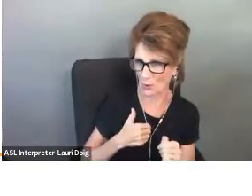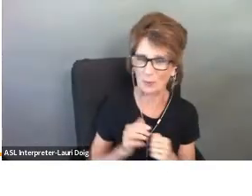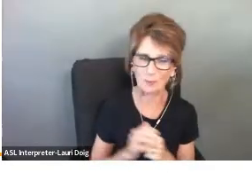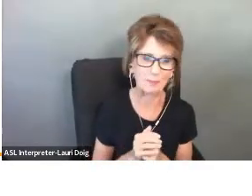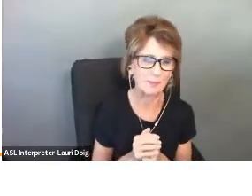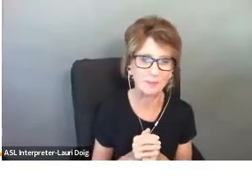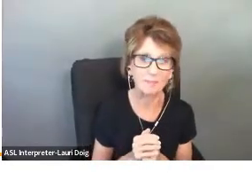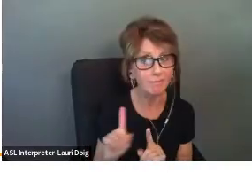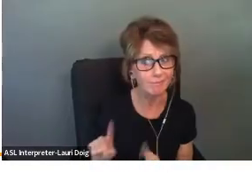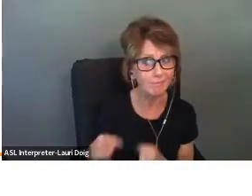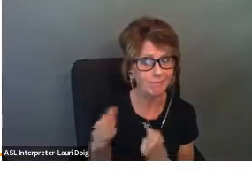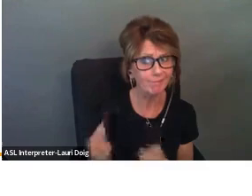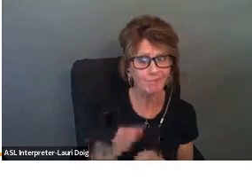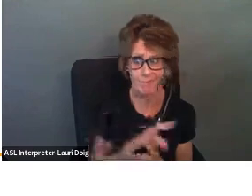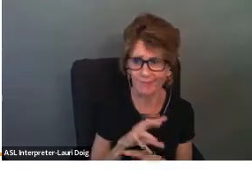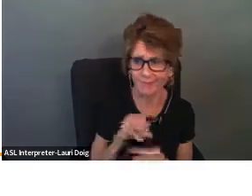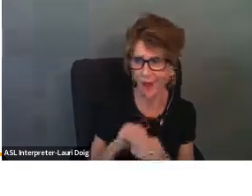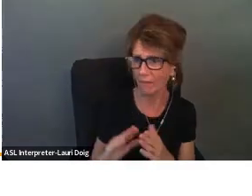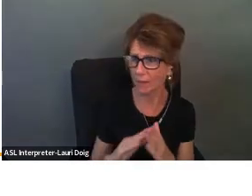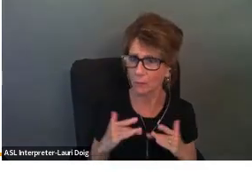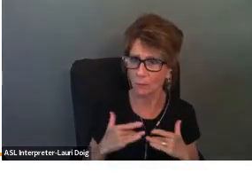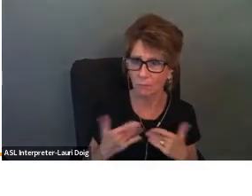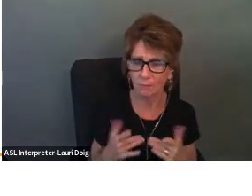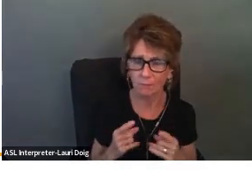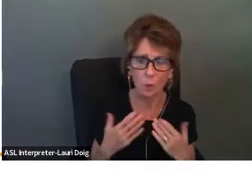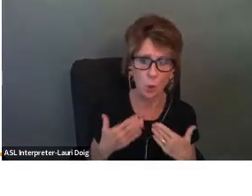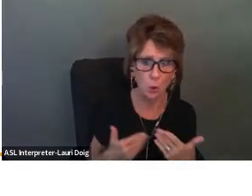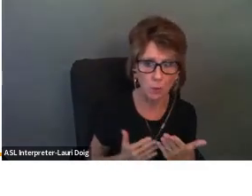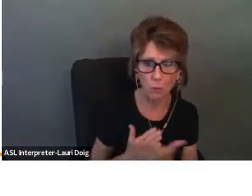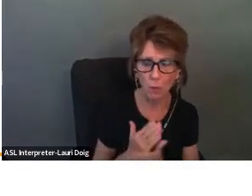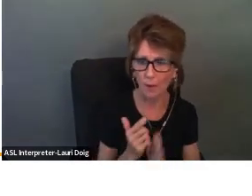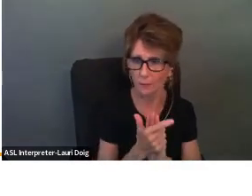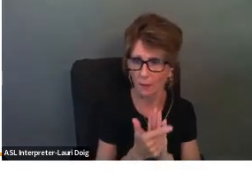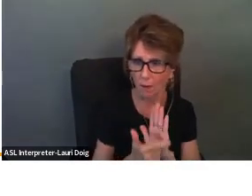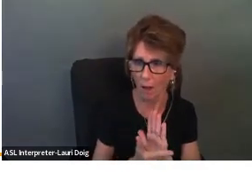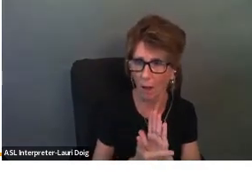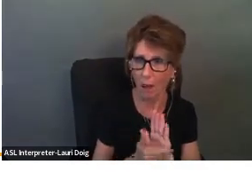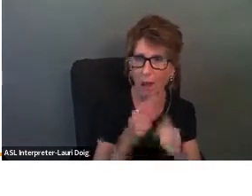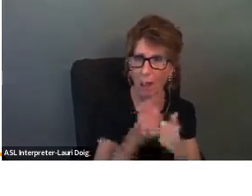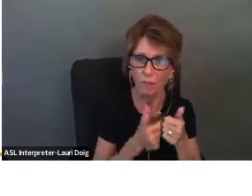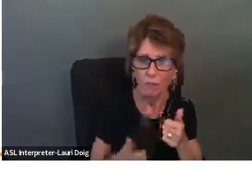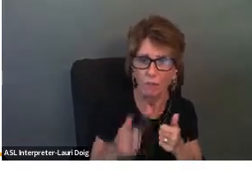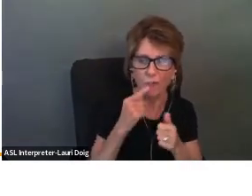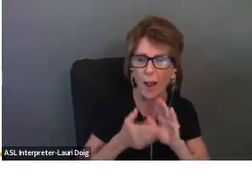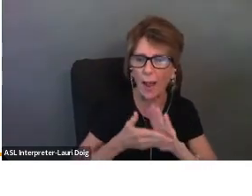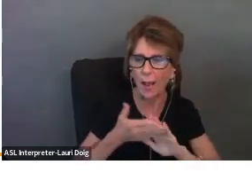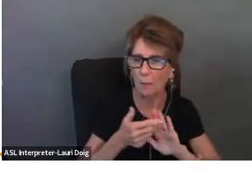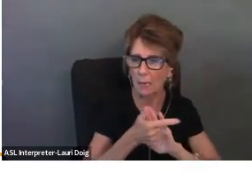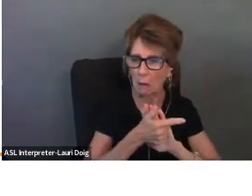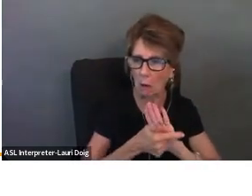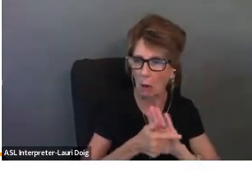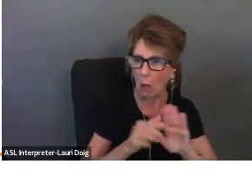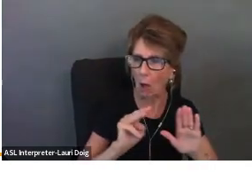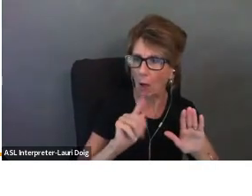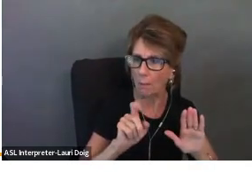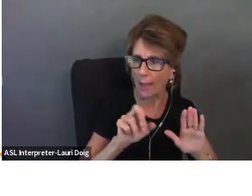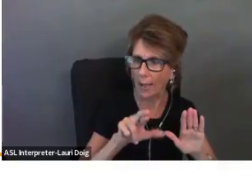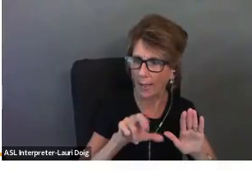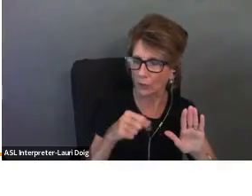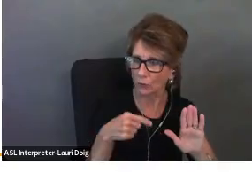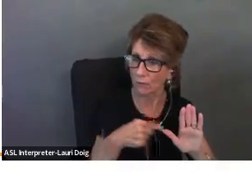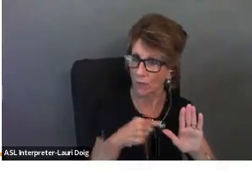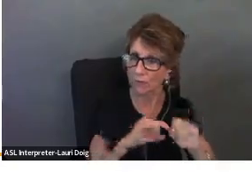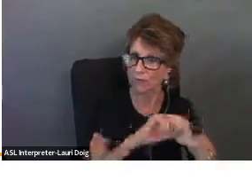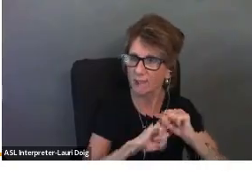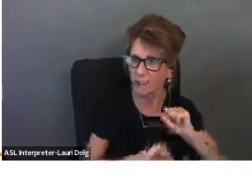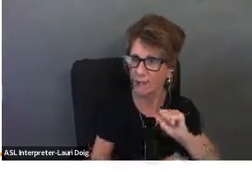community work, being involved in a number of human rights litigation and administrative law matters. This foundation shaped what would